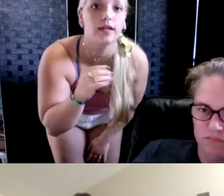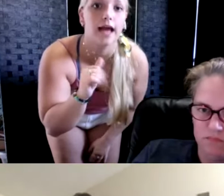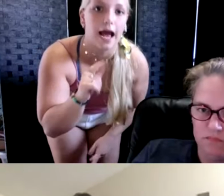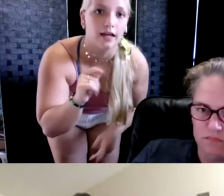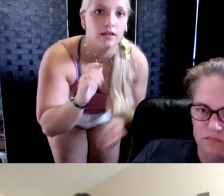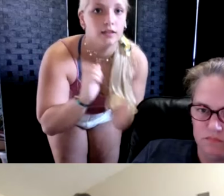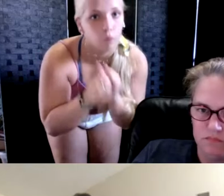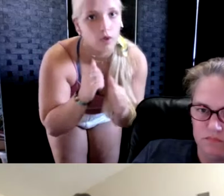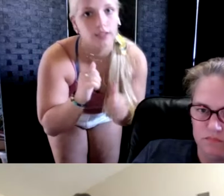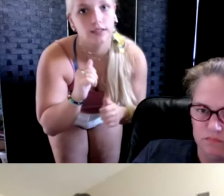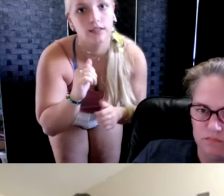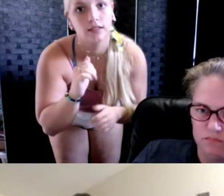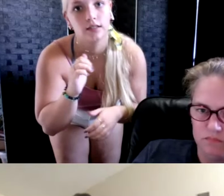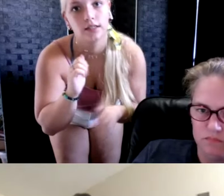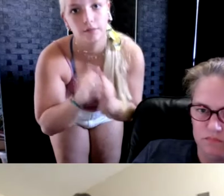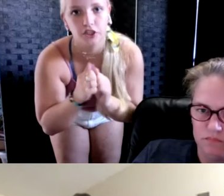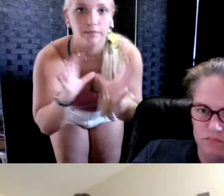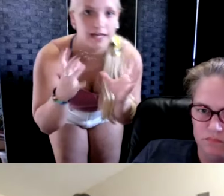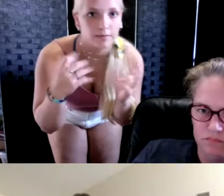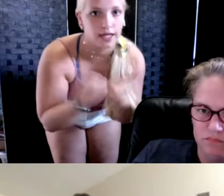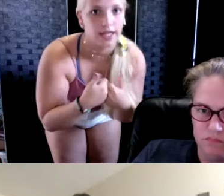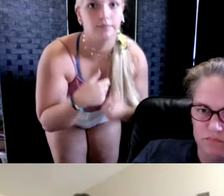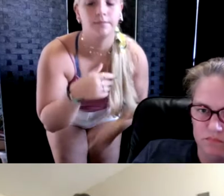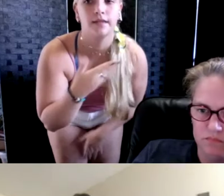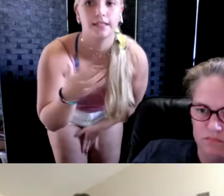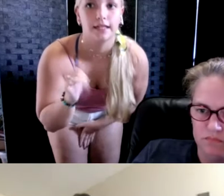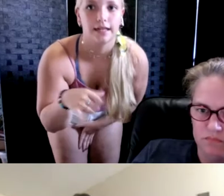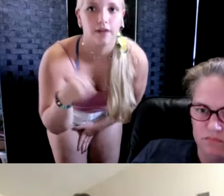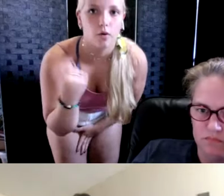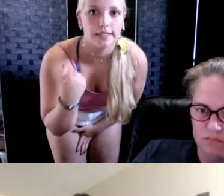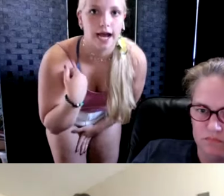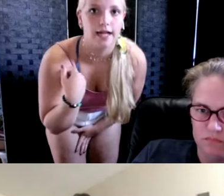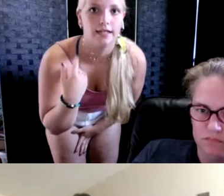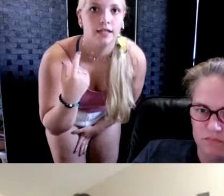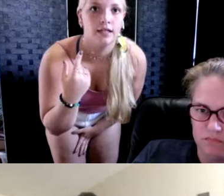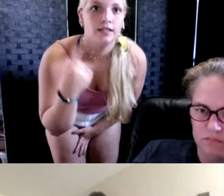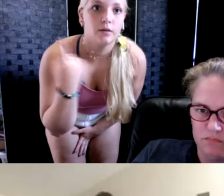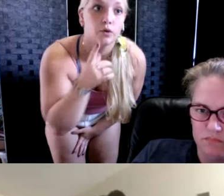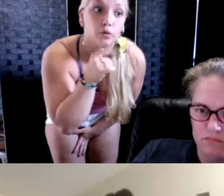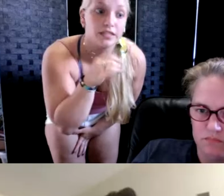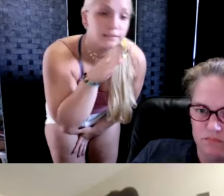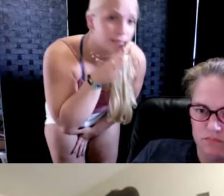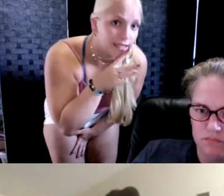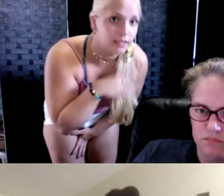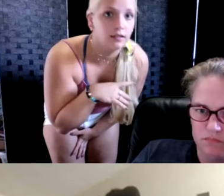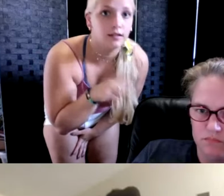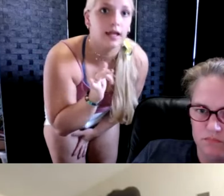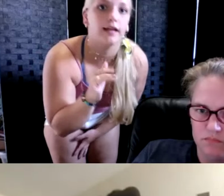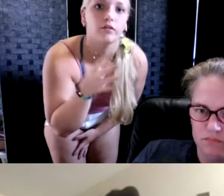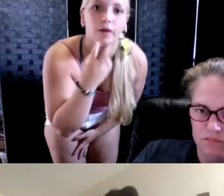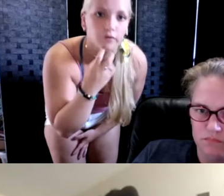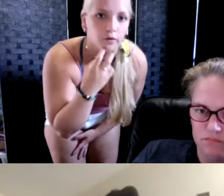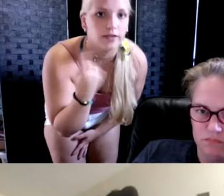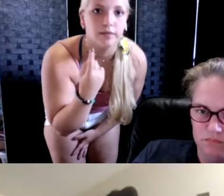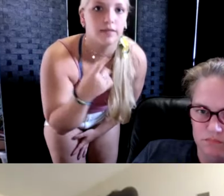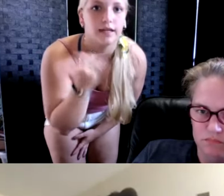So like at sports, competitions, basketball games, things like that, they always had someone who could speak, like